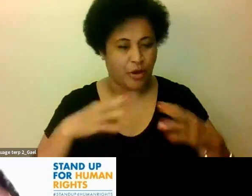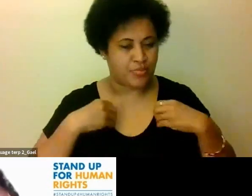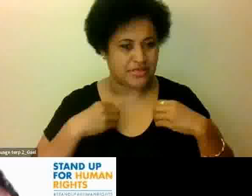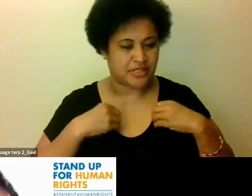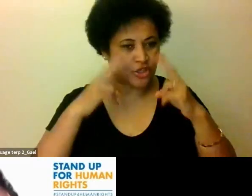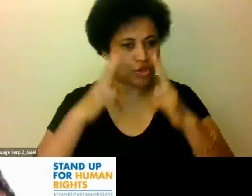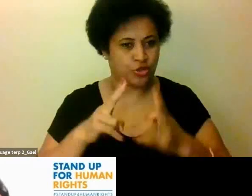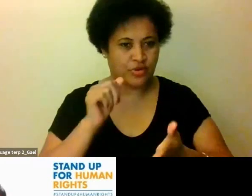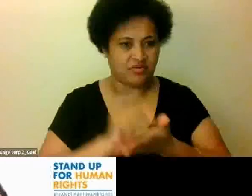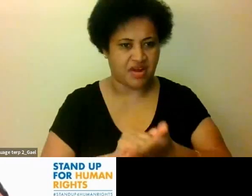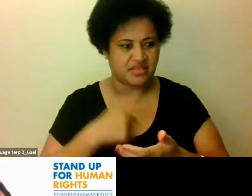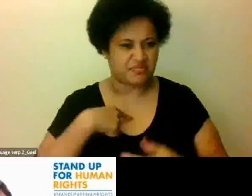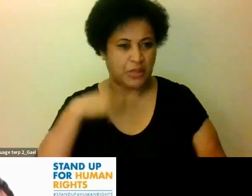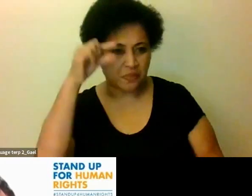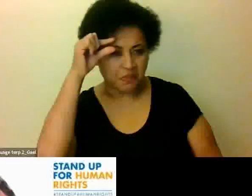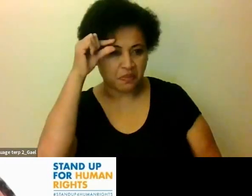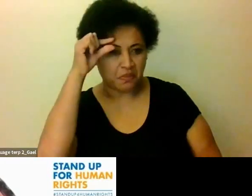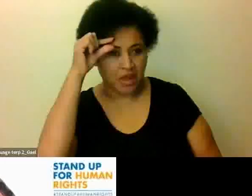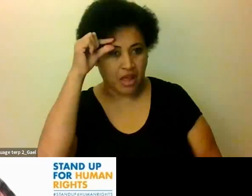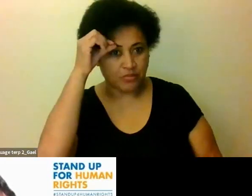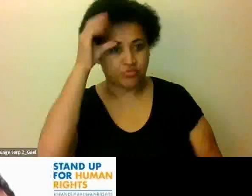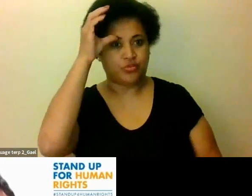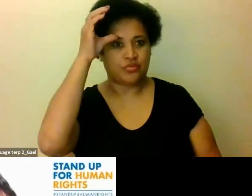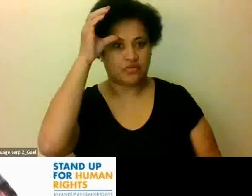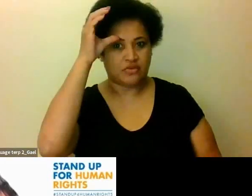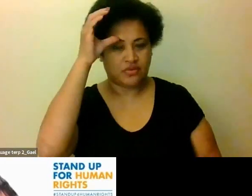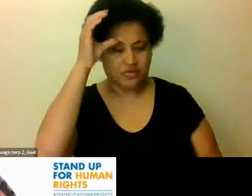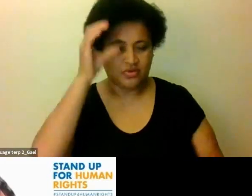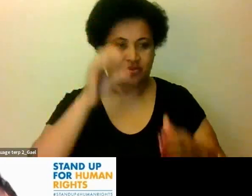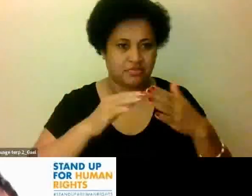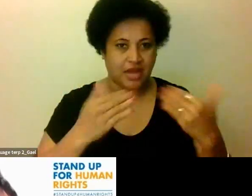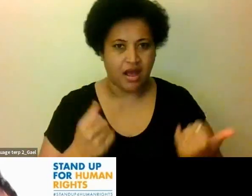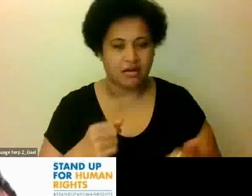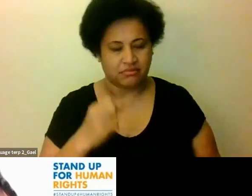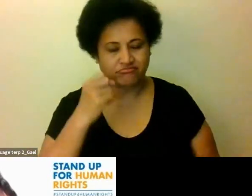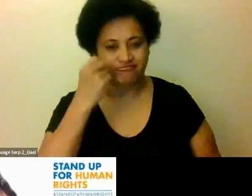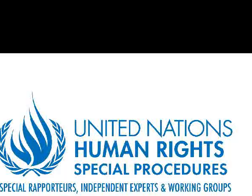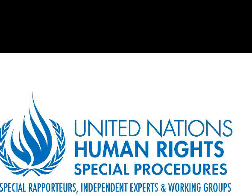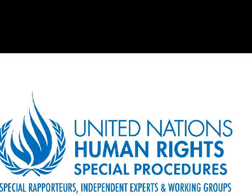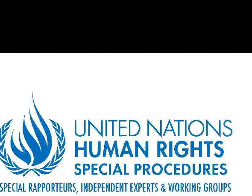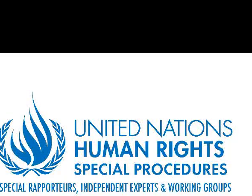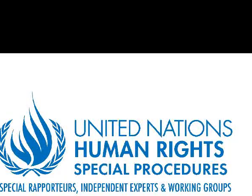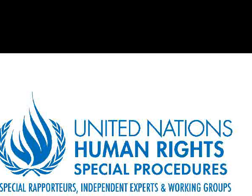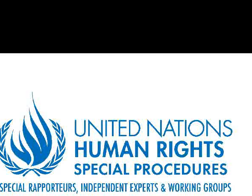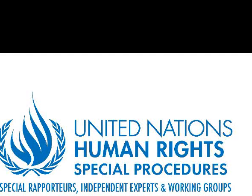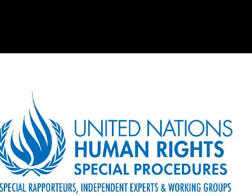so really a really great place to learn. I'm so happy that the session took place.